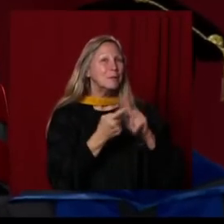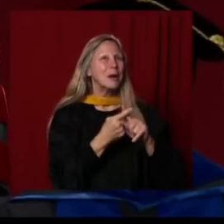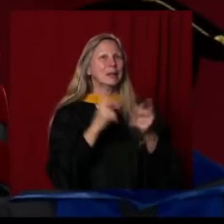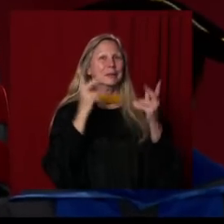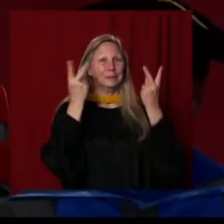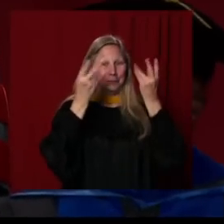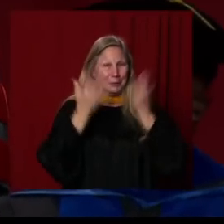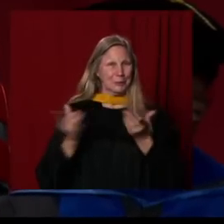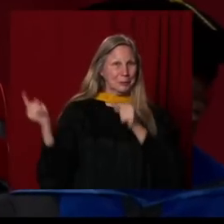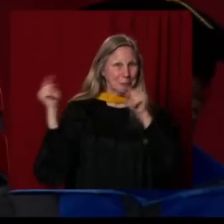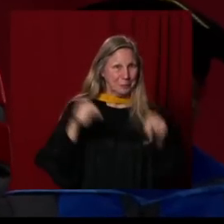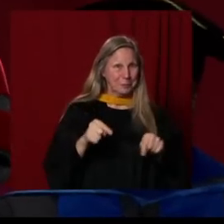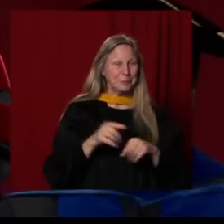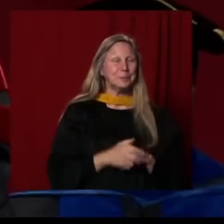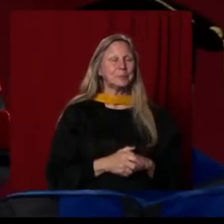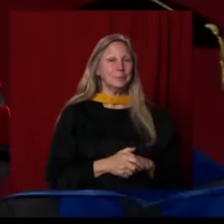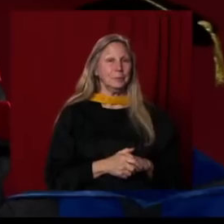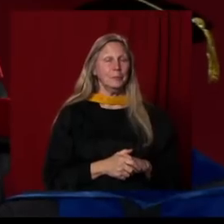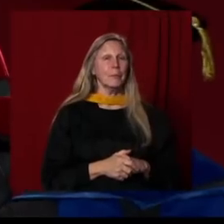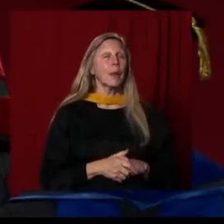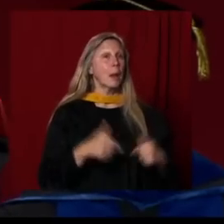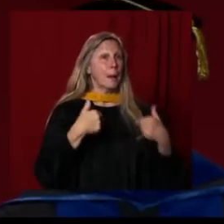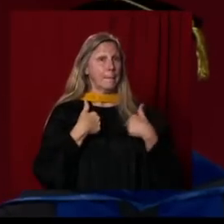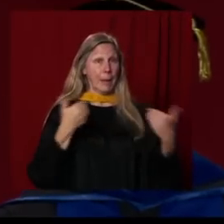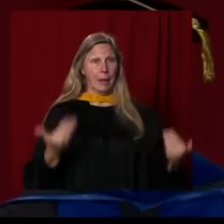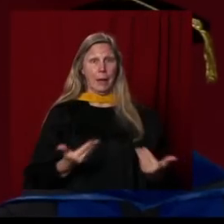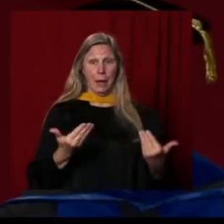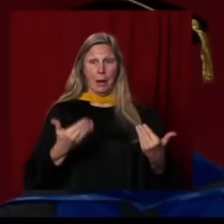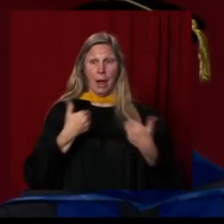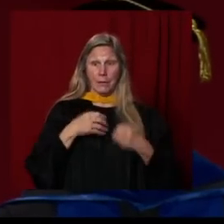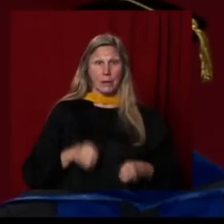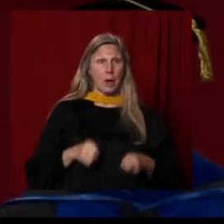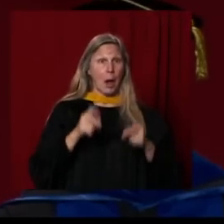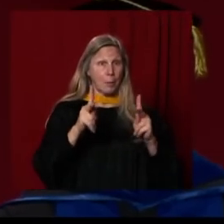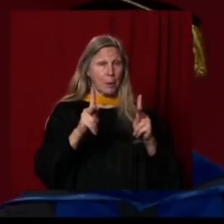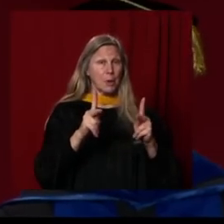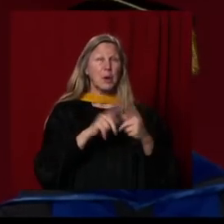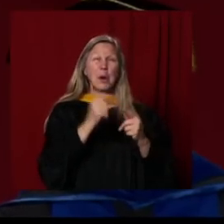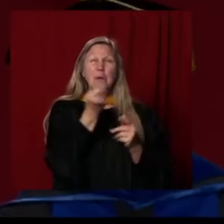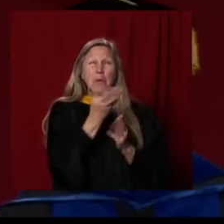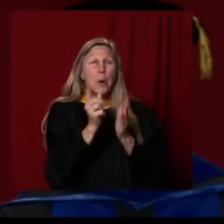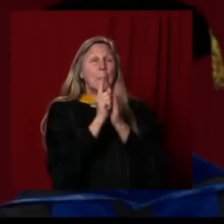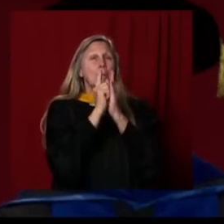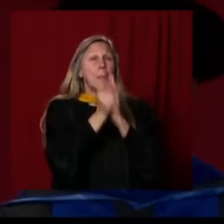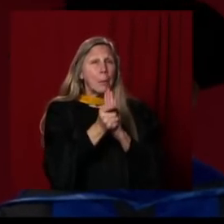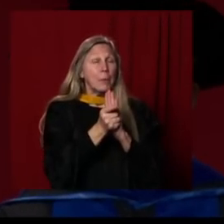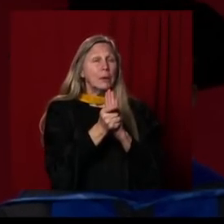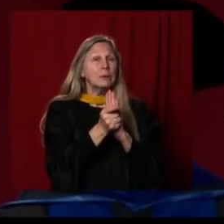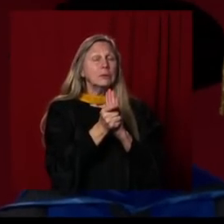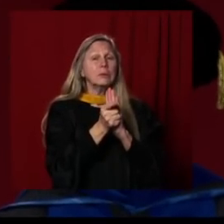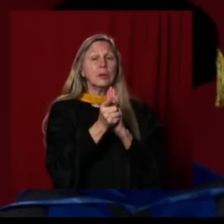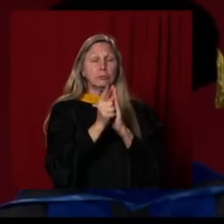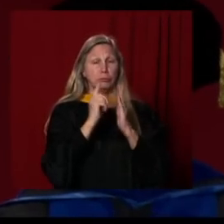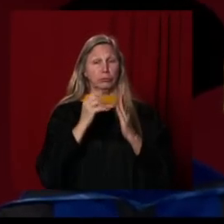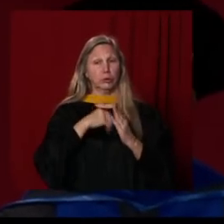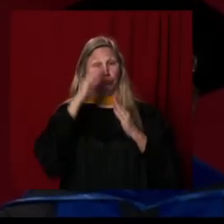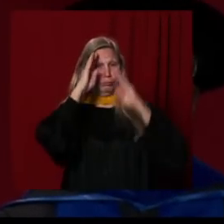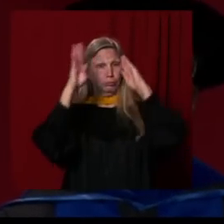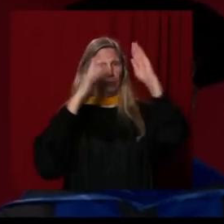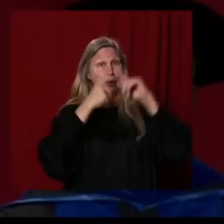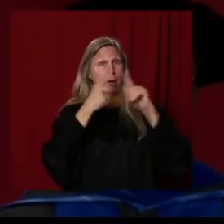guests. I am honored to have this opportunity to take just a few quick moments to share greetings